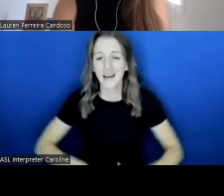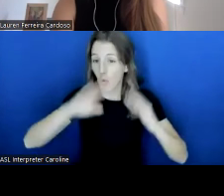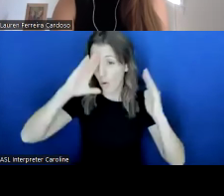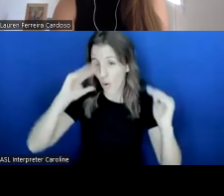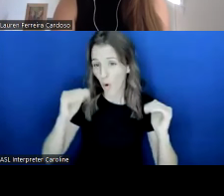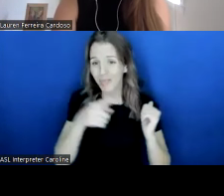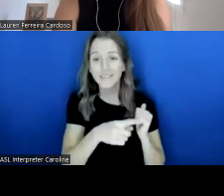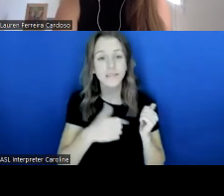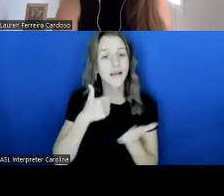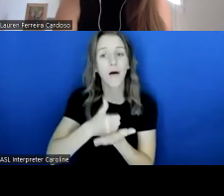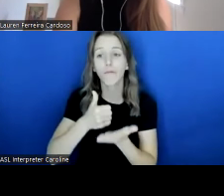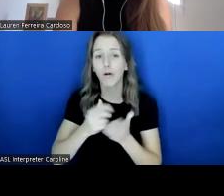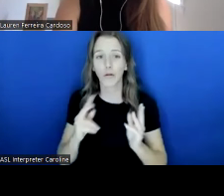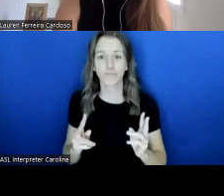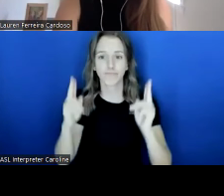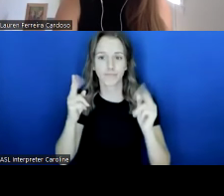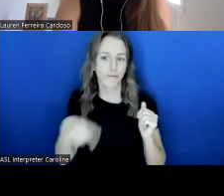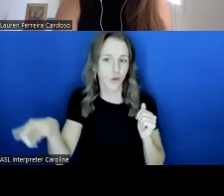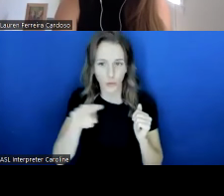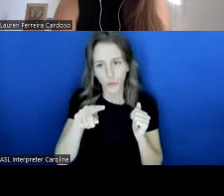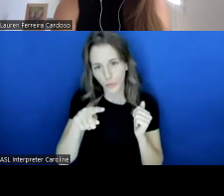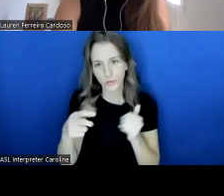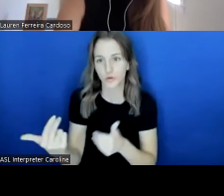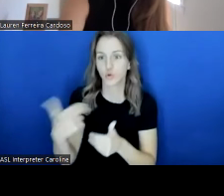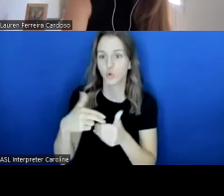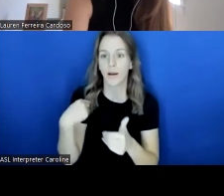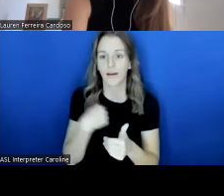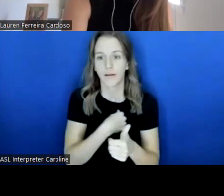of snapshot for some of you who are maybe coming to us for the first